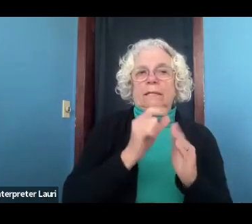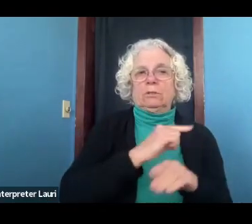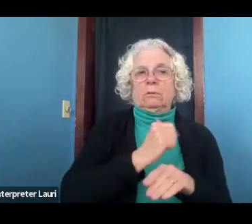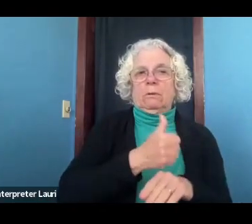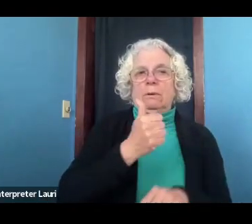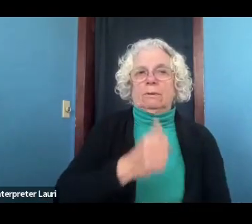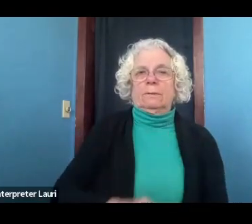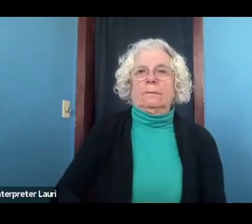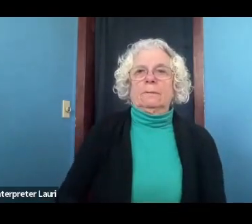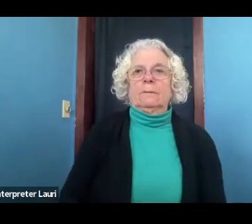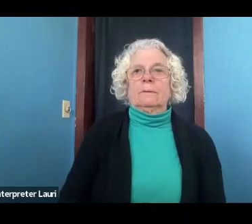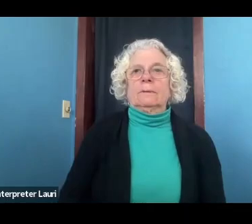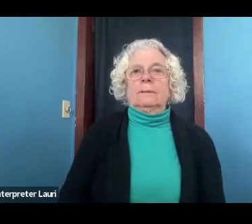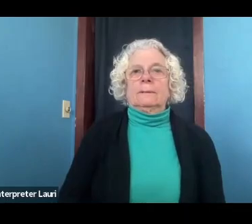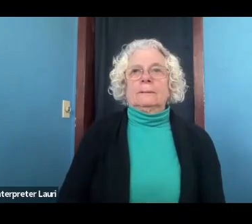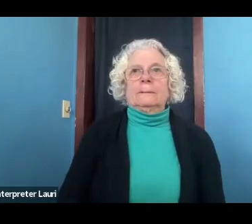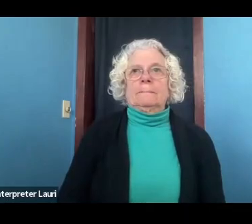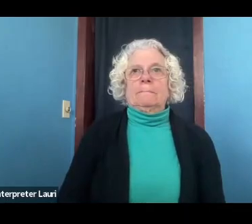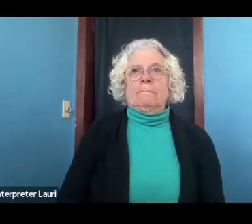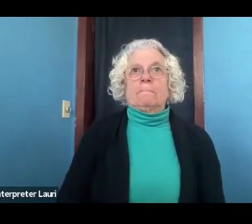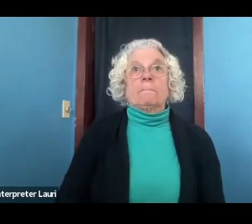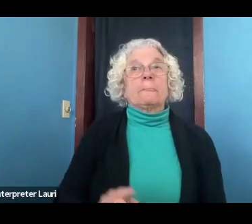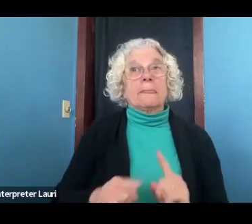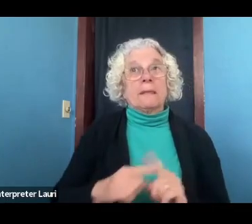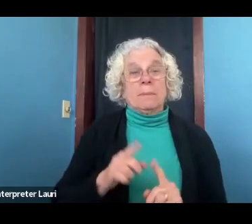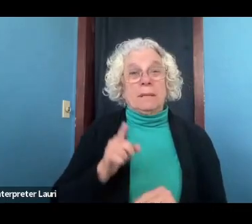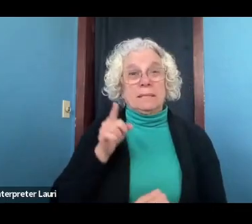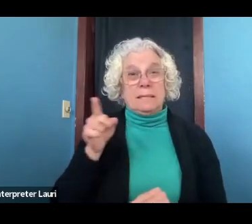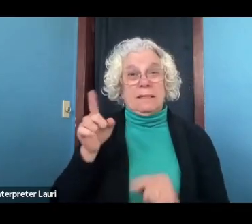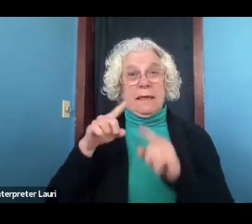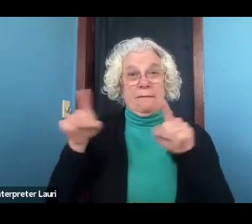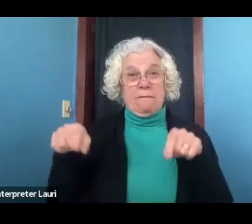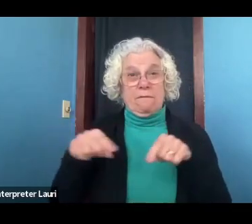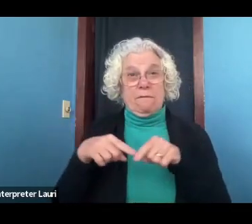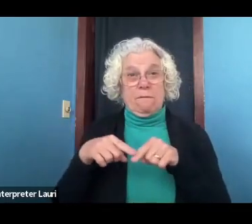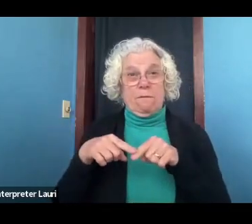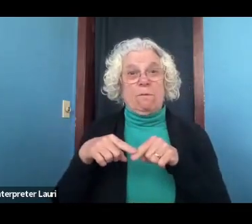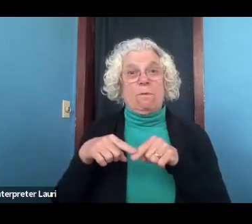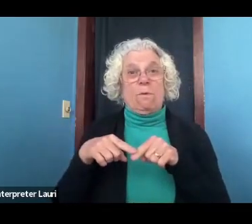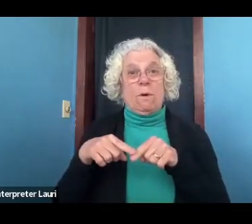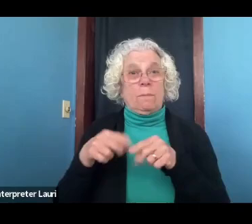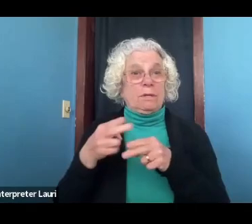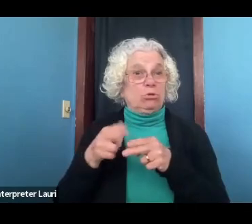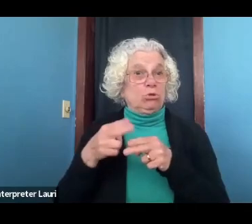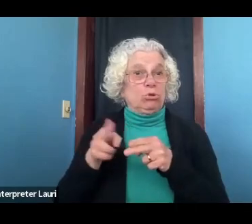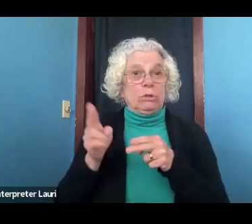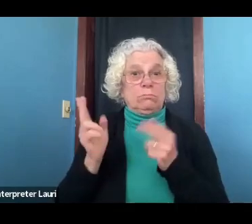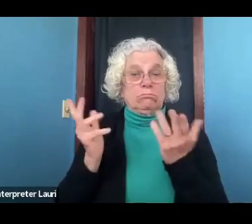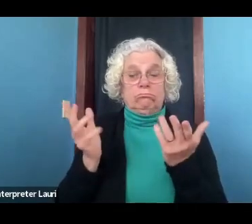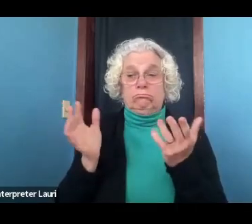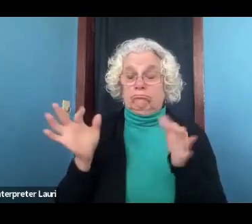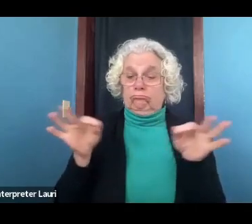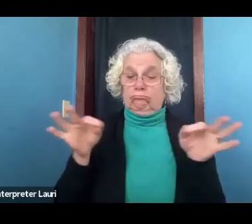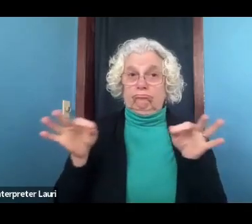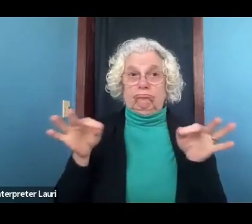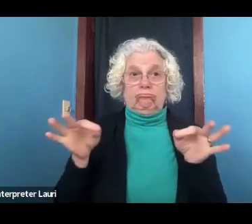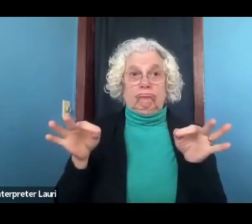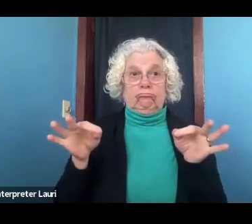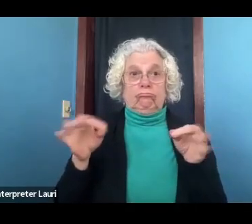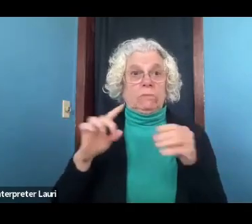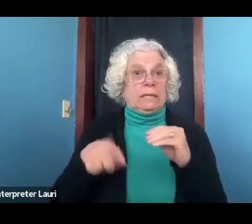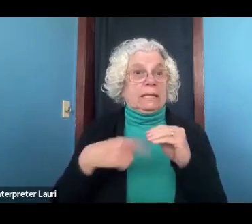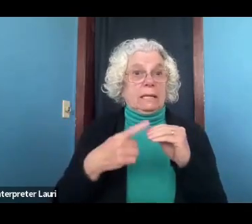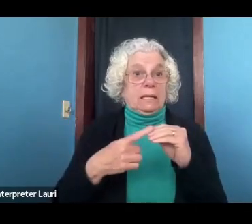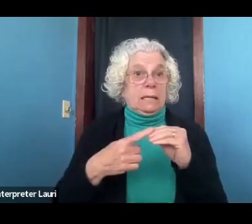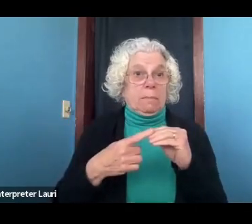Alrighty. So, and also you can see that this form is so short, it doesn't have anything about any funeral